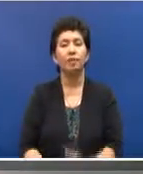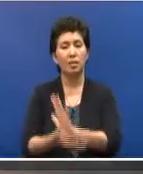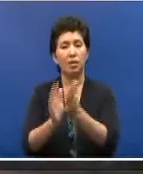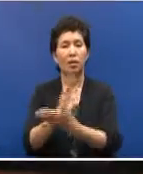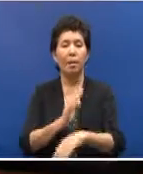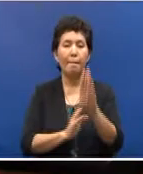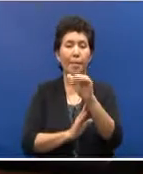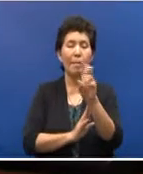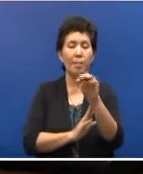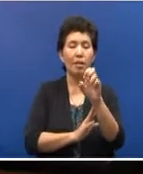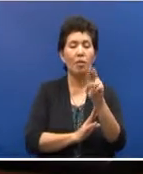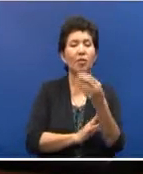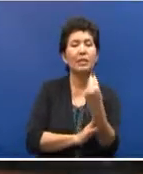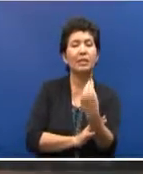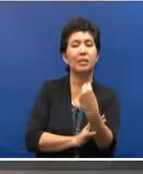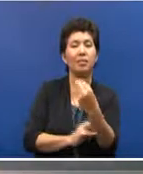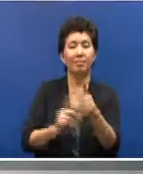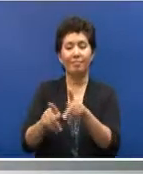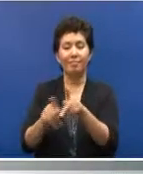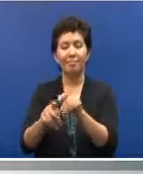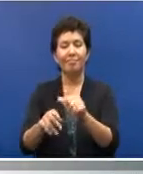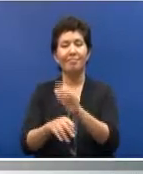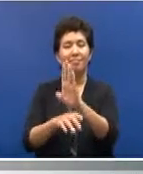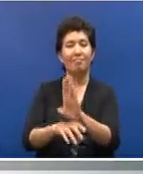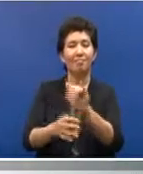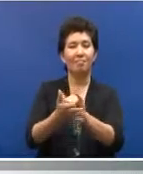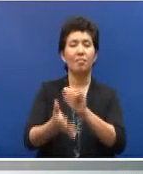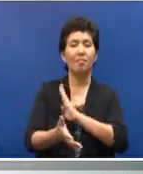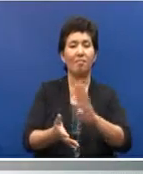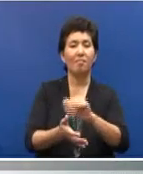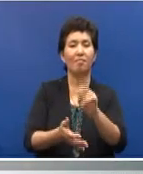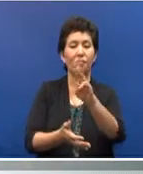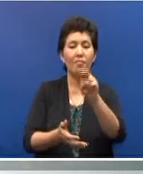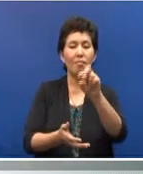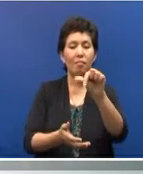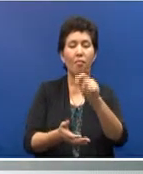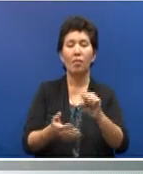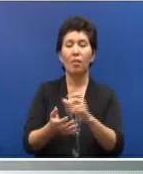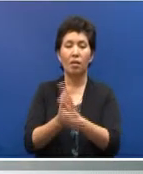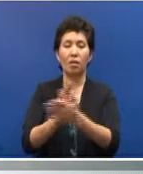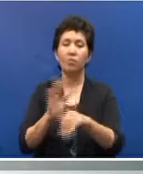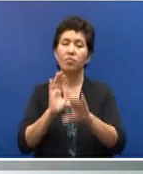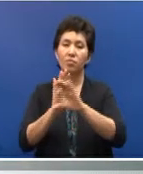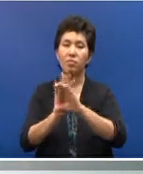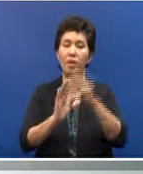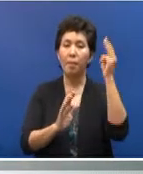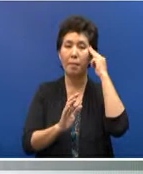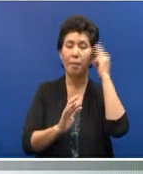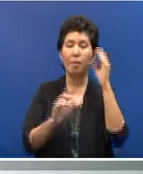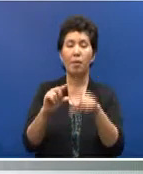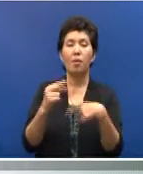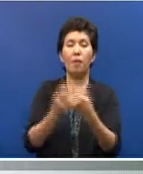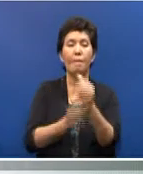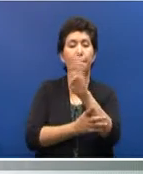Minority group usually adopts a great part of the majority group's culture. We can see, for example, in Malacca, there are a group